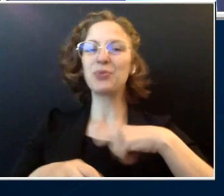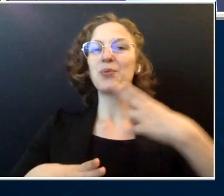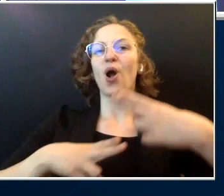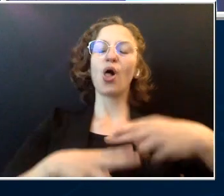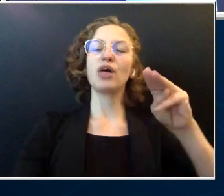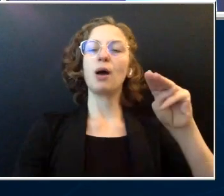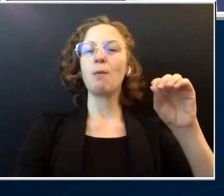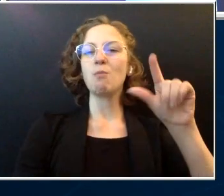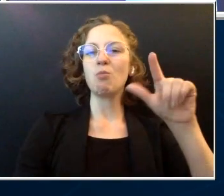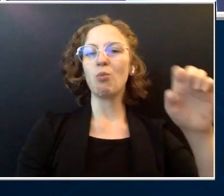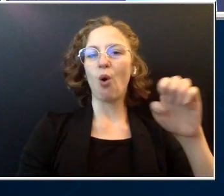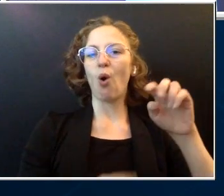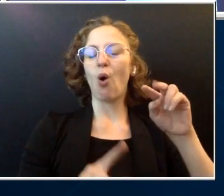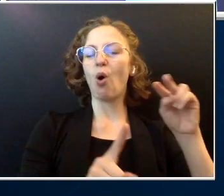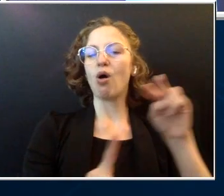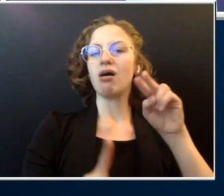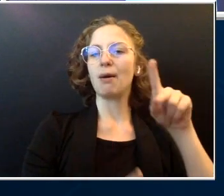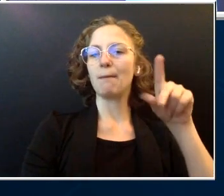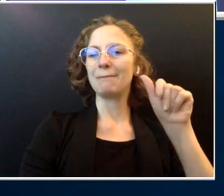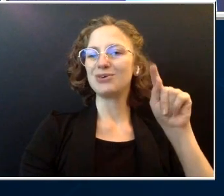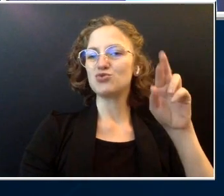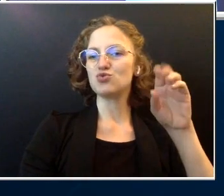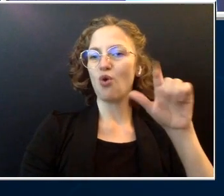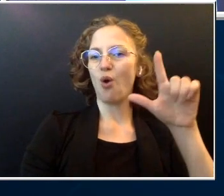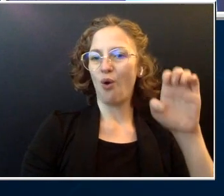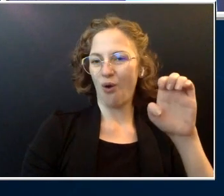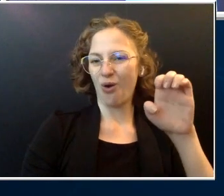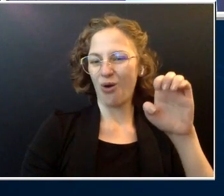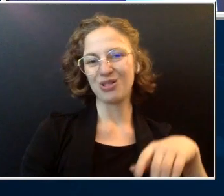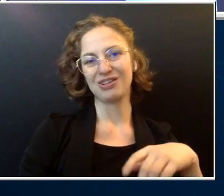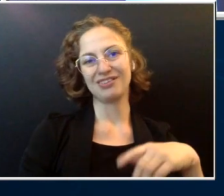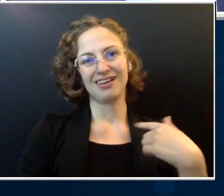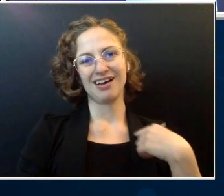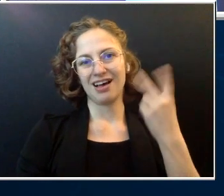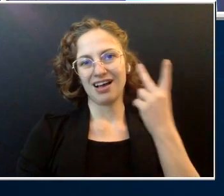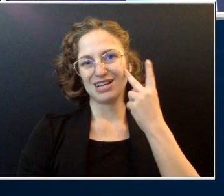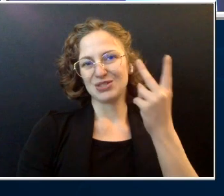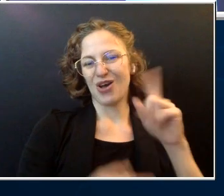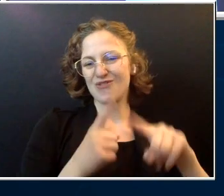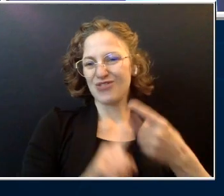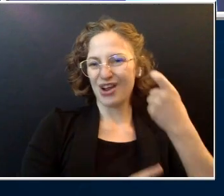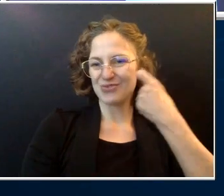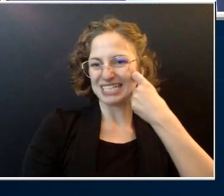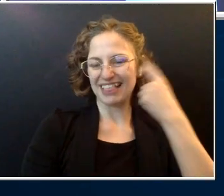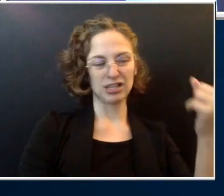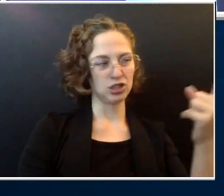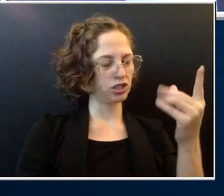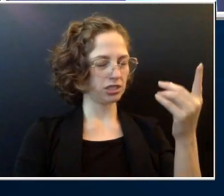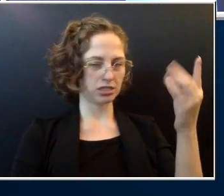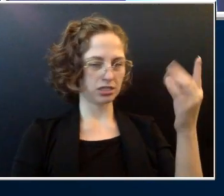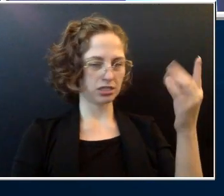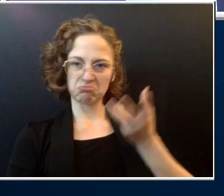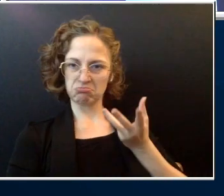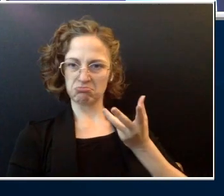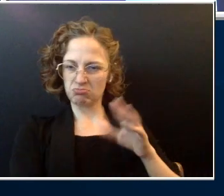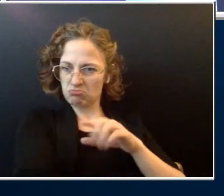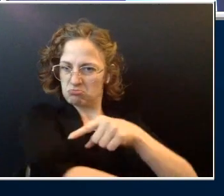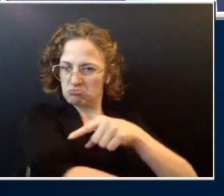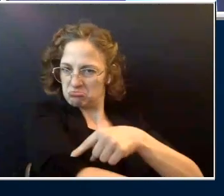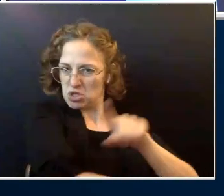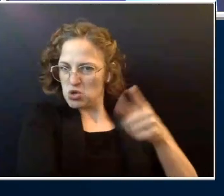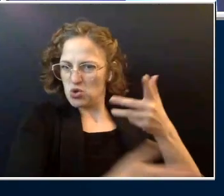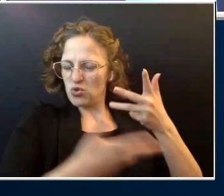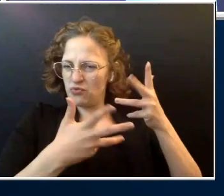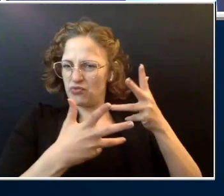and going, did you get that checked out? I ran into a friend the other day and she's like, have you had this checked out, this like brown spot? I said, I have, and I've got an appointment with my doctor. Don't you